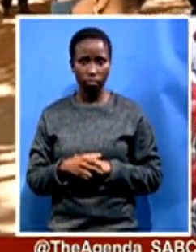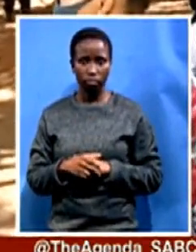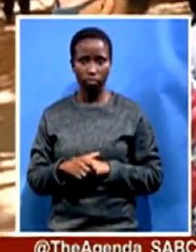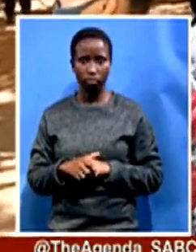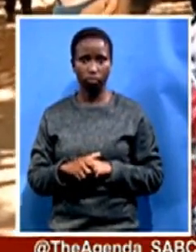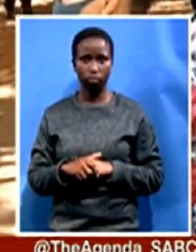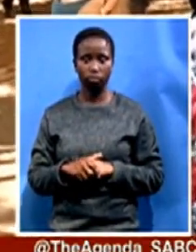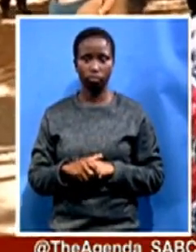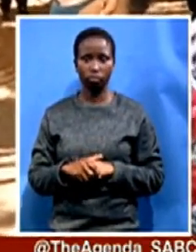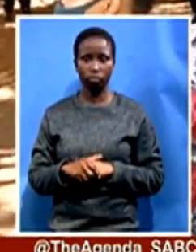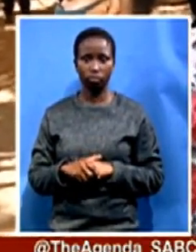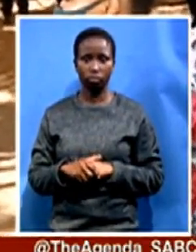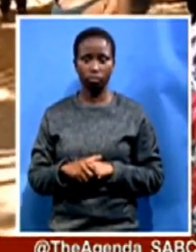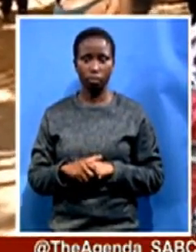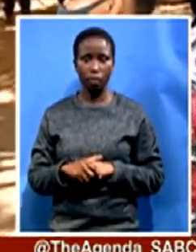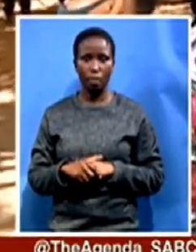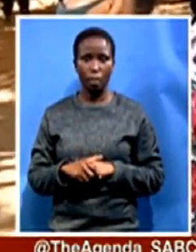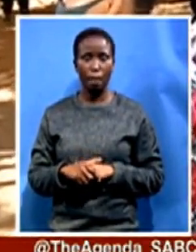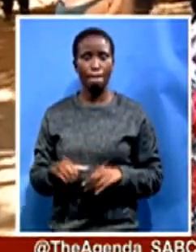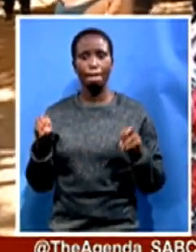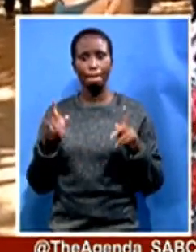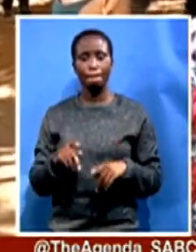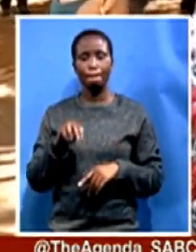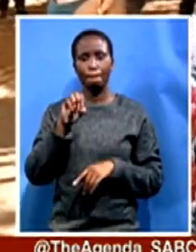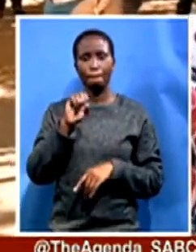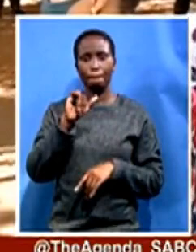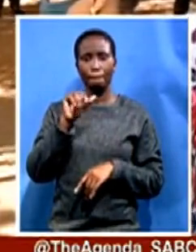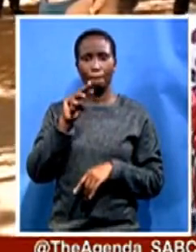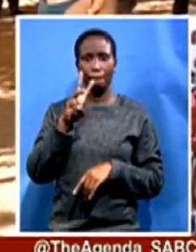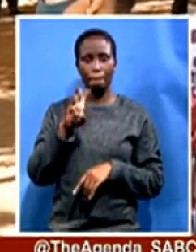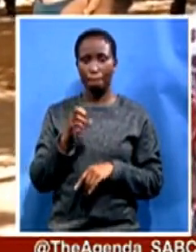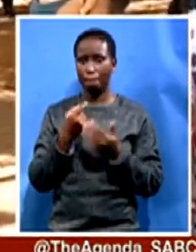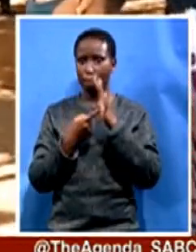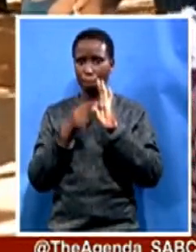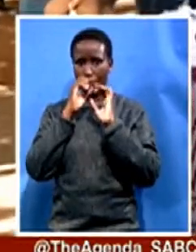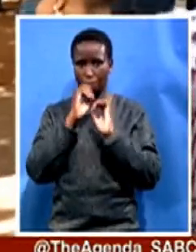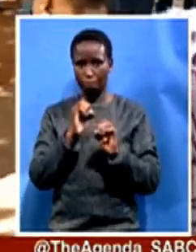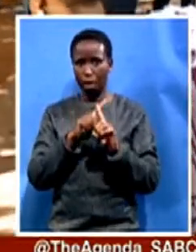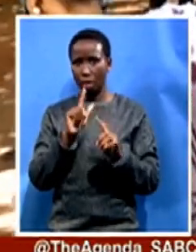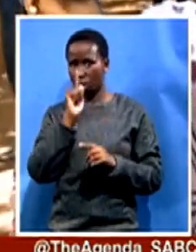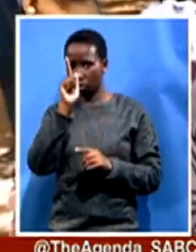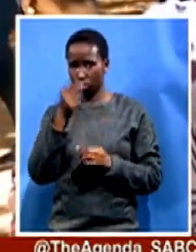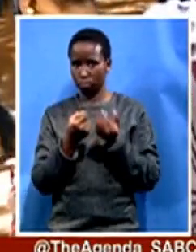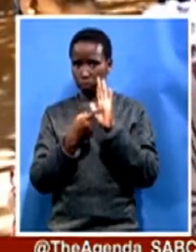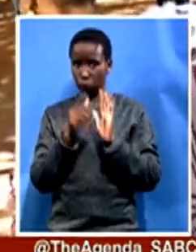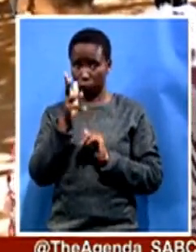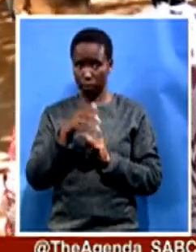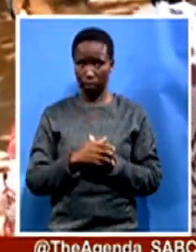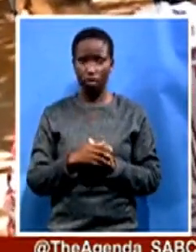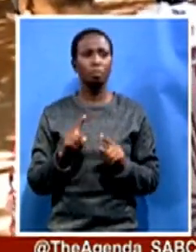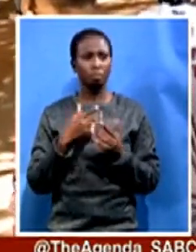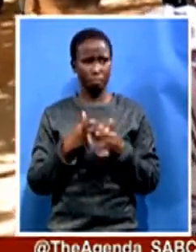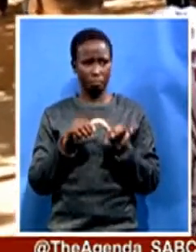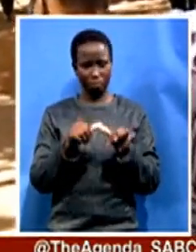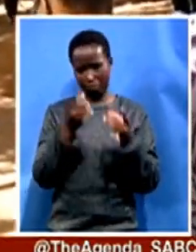Okay, Simphiwe, we seemingly don't have that clip. We'll play it in a bit, but you can continue giving us setting the scene